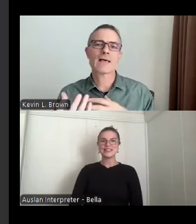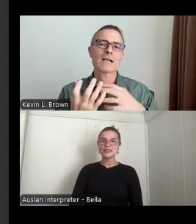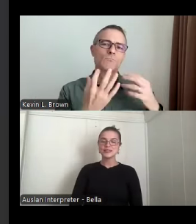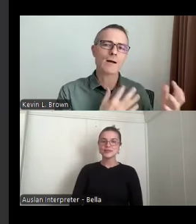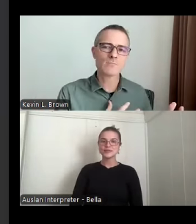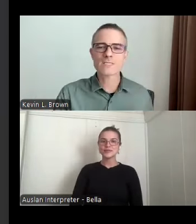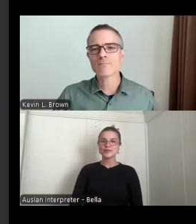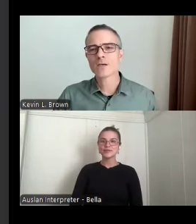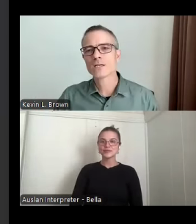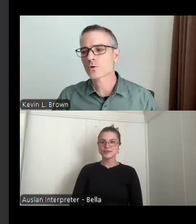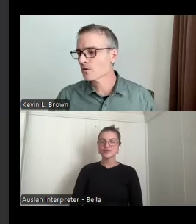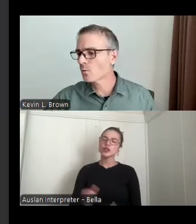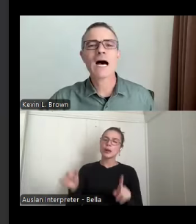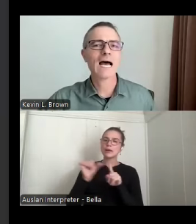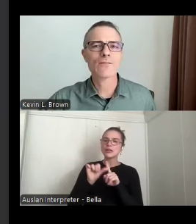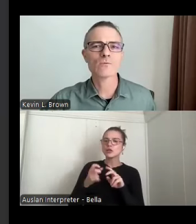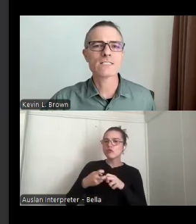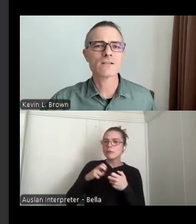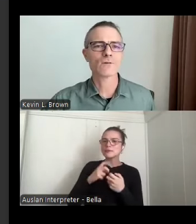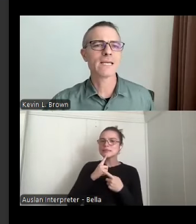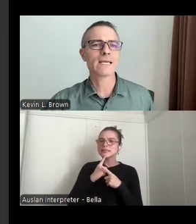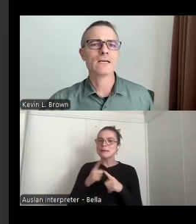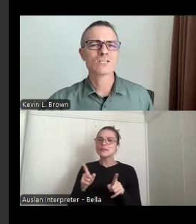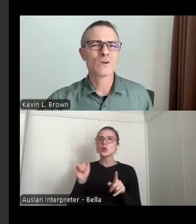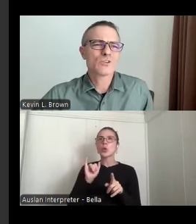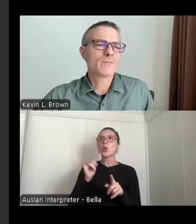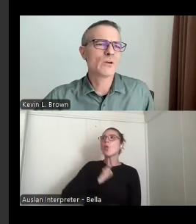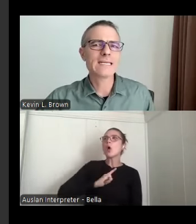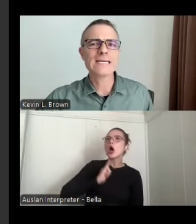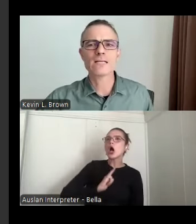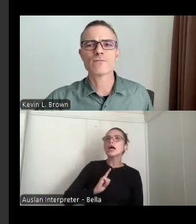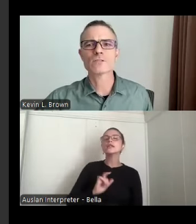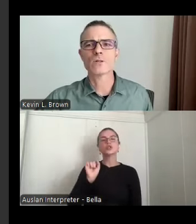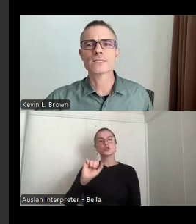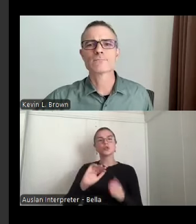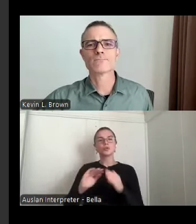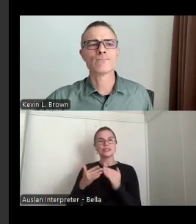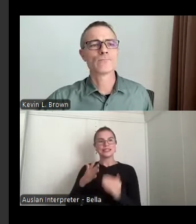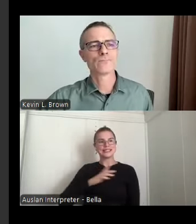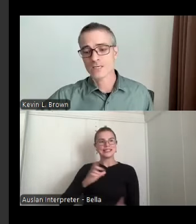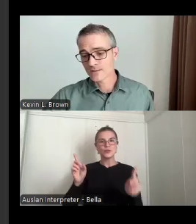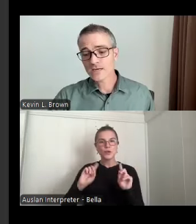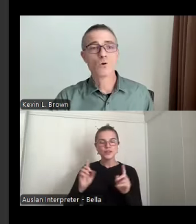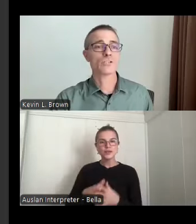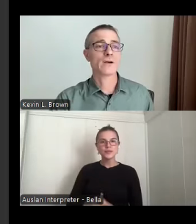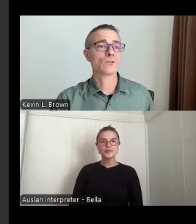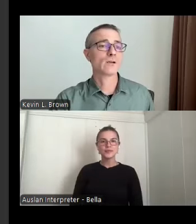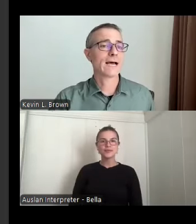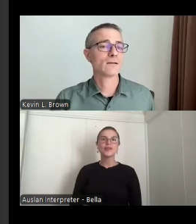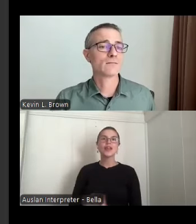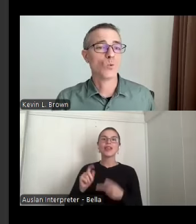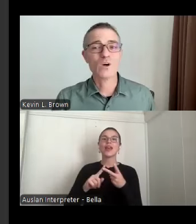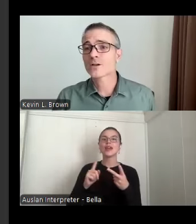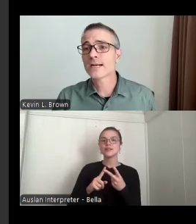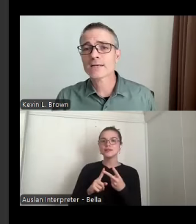back to that problem statement or the why, the reason for being. So what does your community need in the first place? Then, of course, you have to look